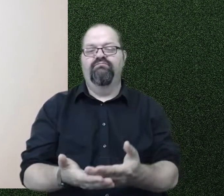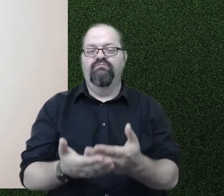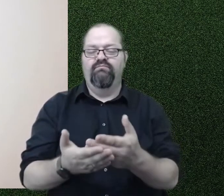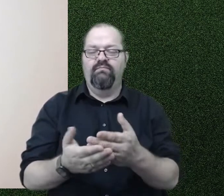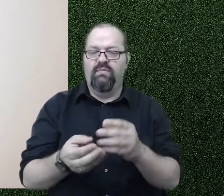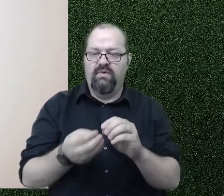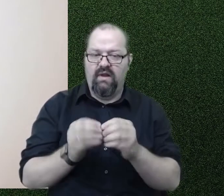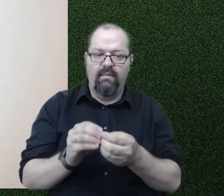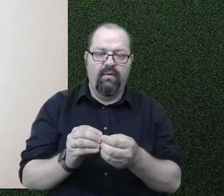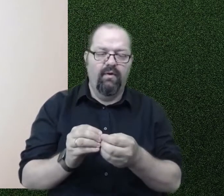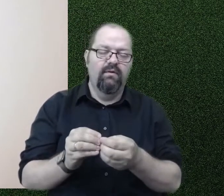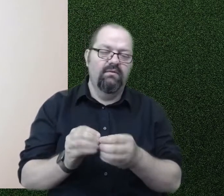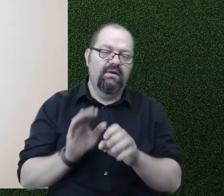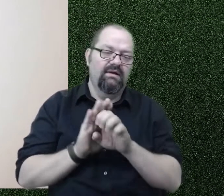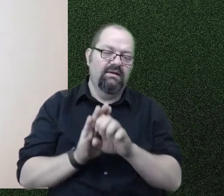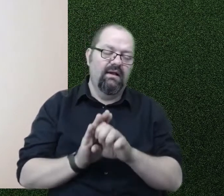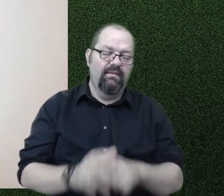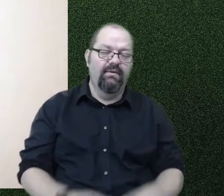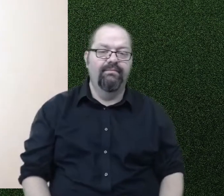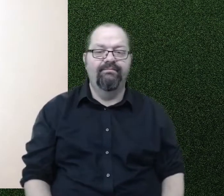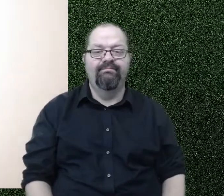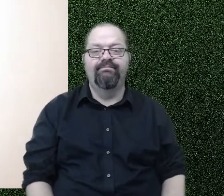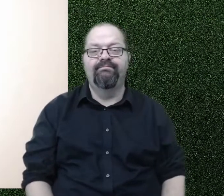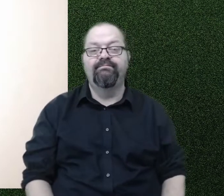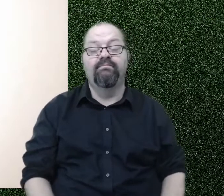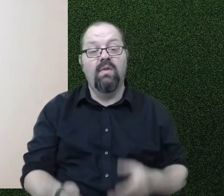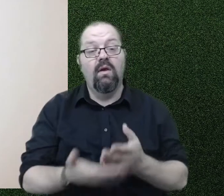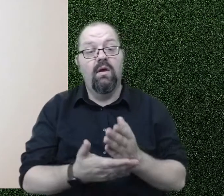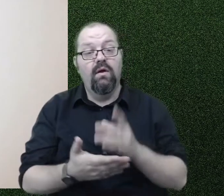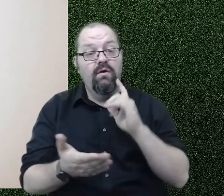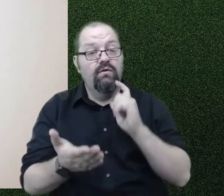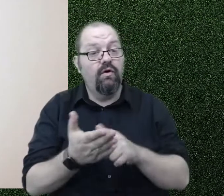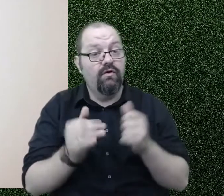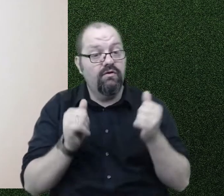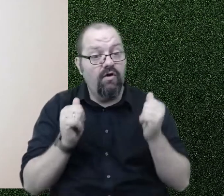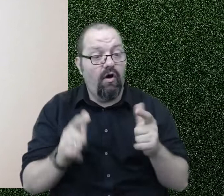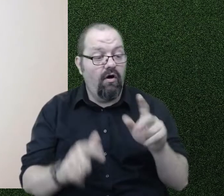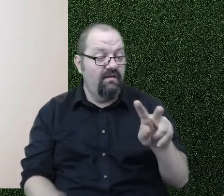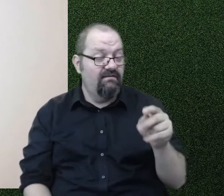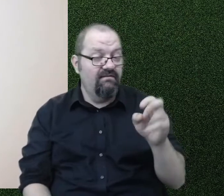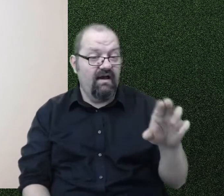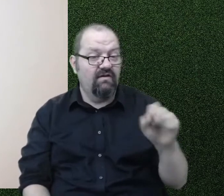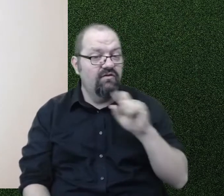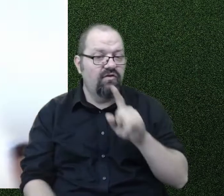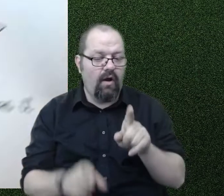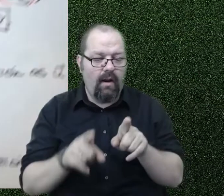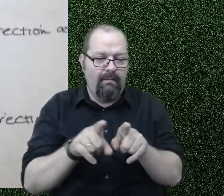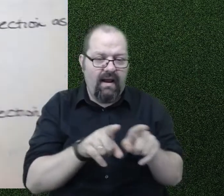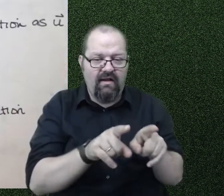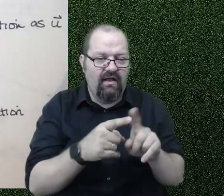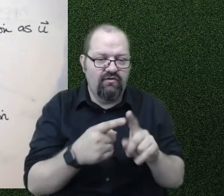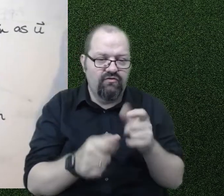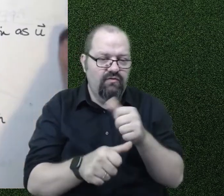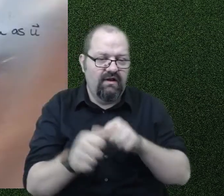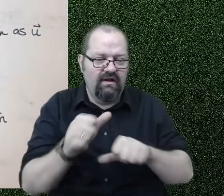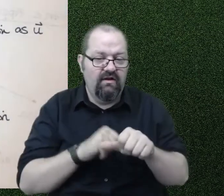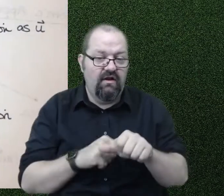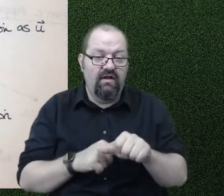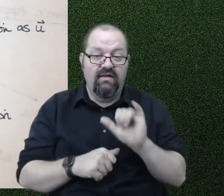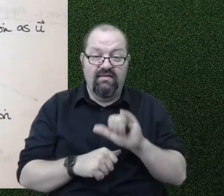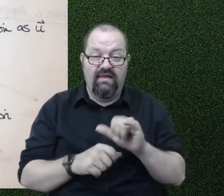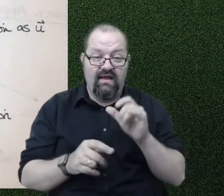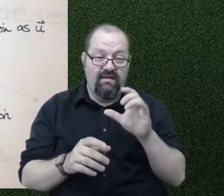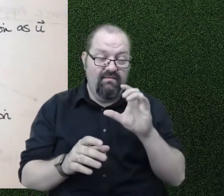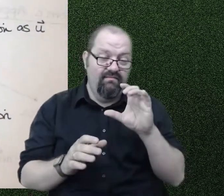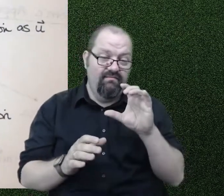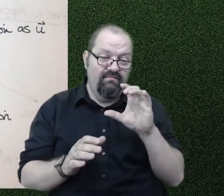All right. Notice all these vectors are parallel to each other. My picture over here, when I drew them